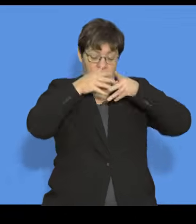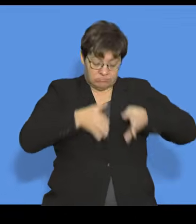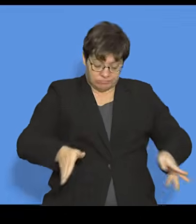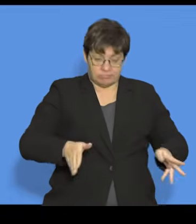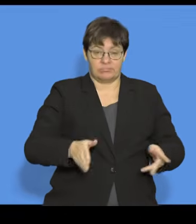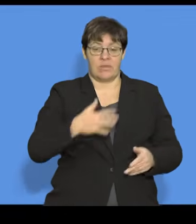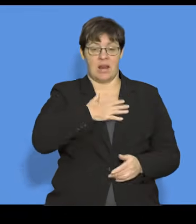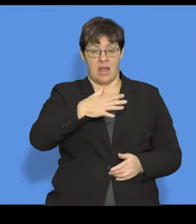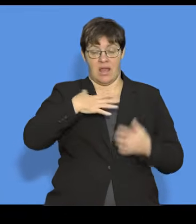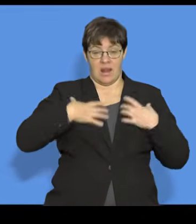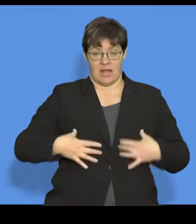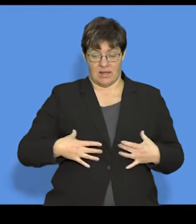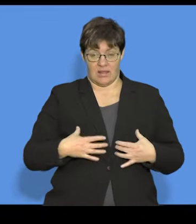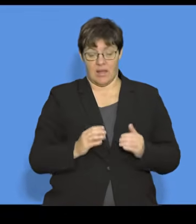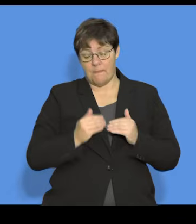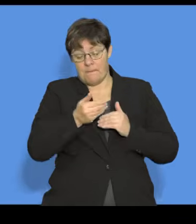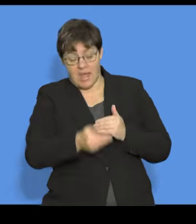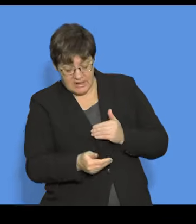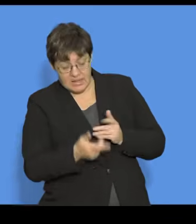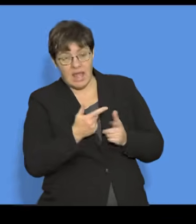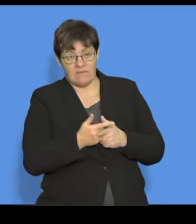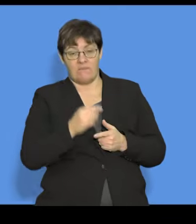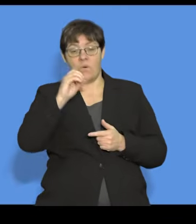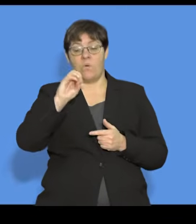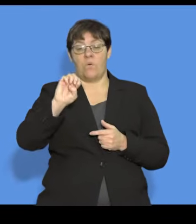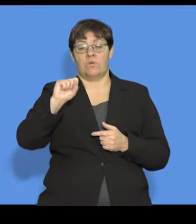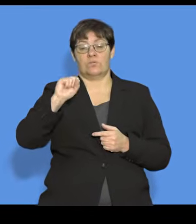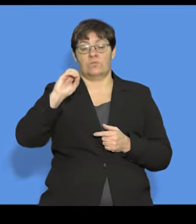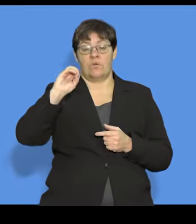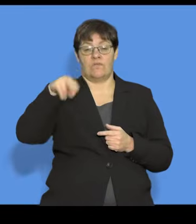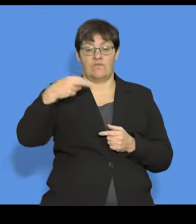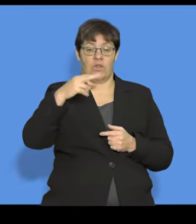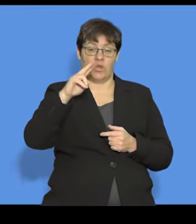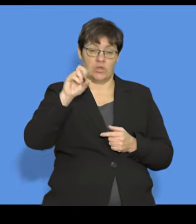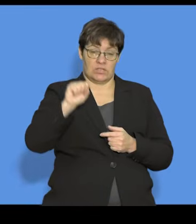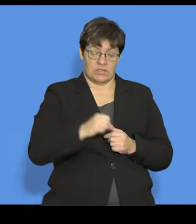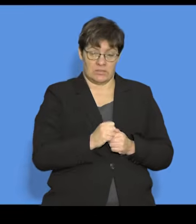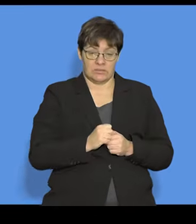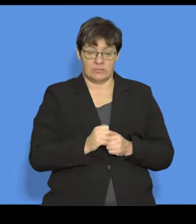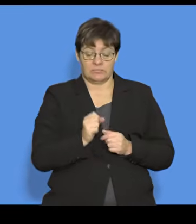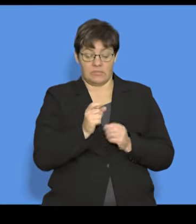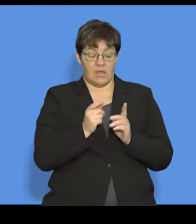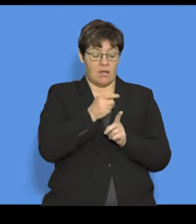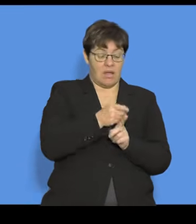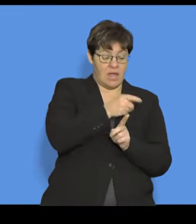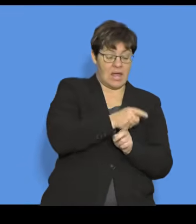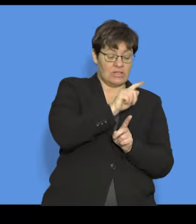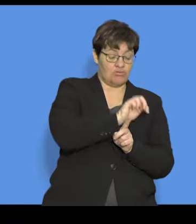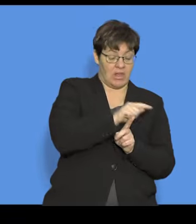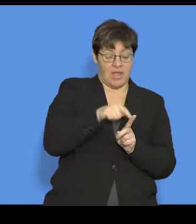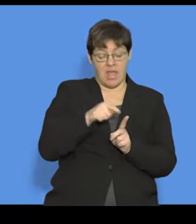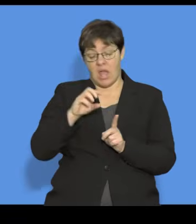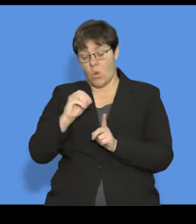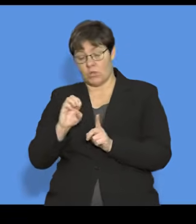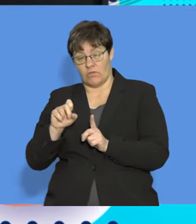into the lungs. Behind the trachea we have the esophagus. What separates the opening between the trachea